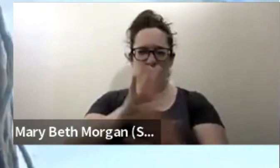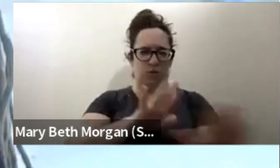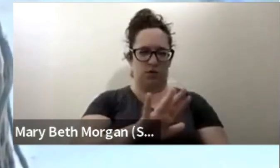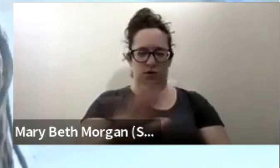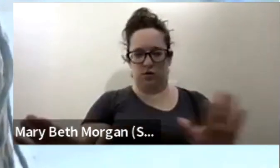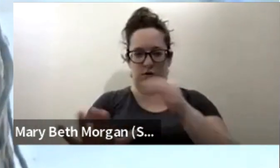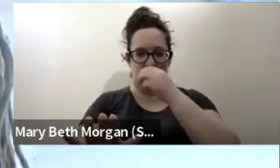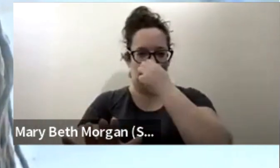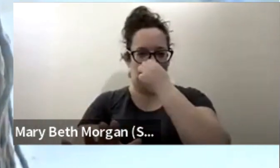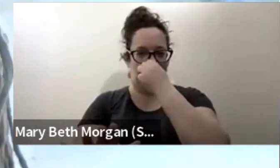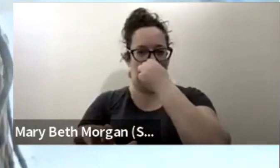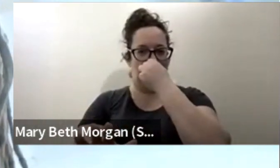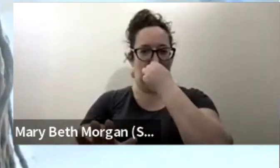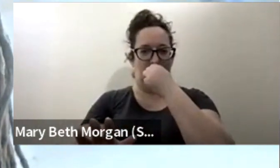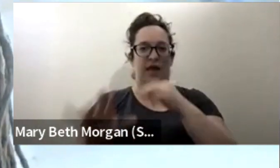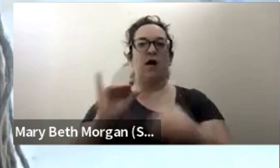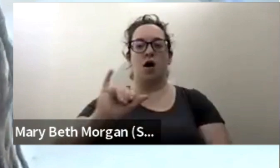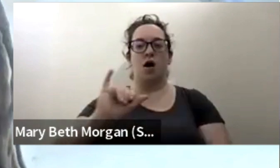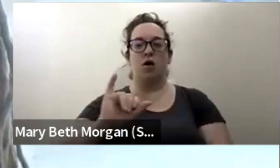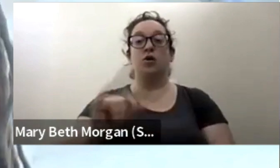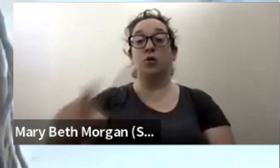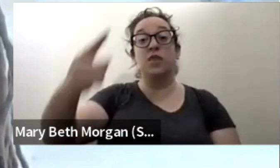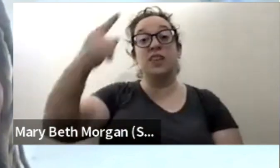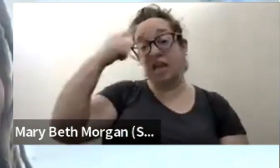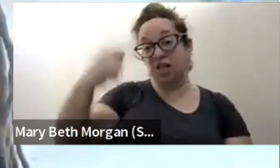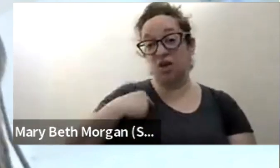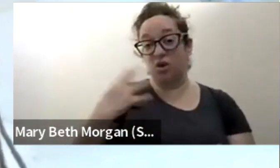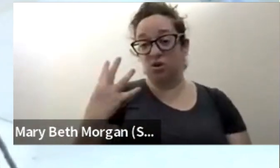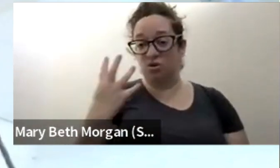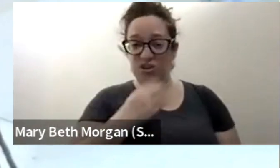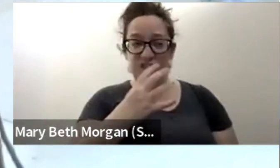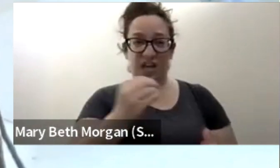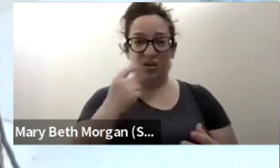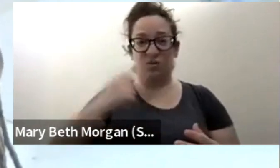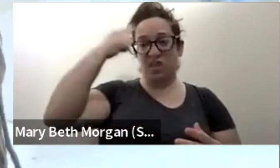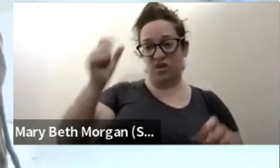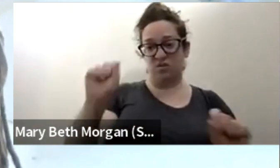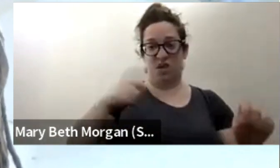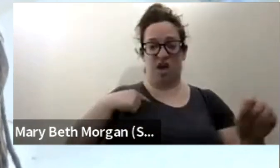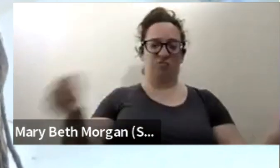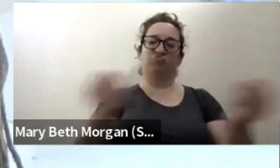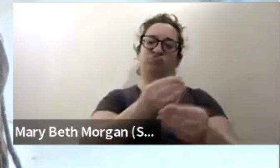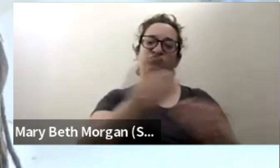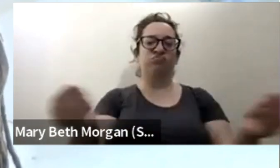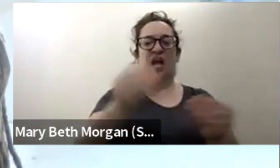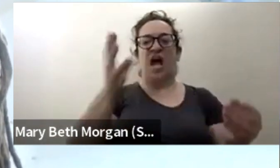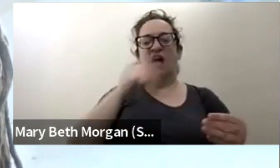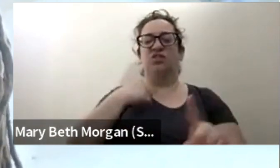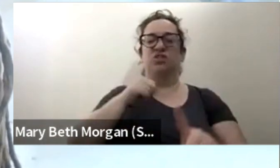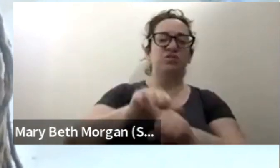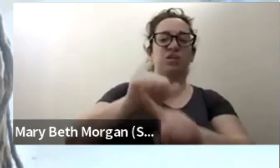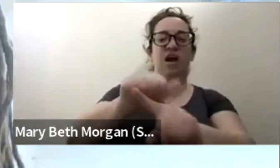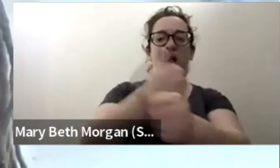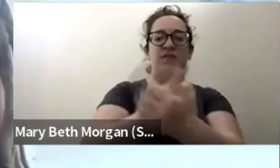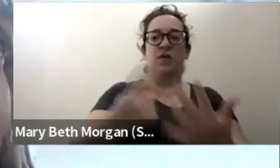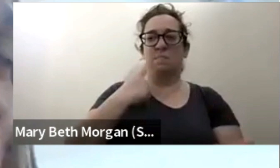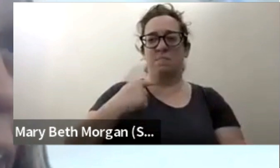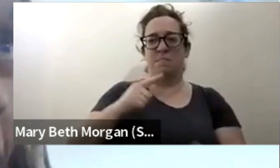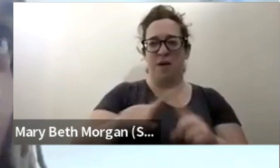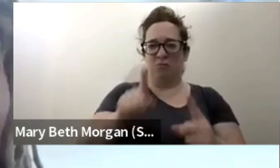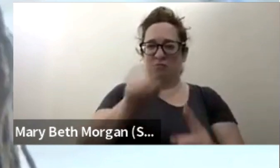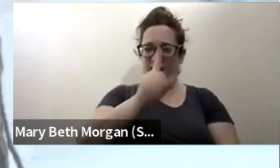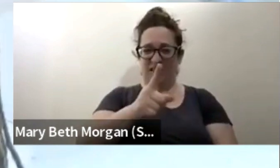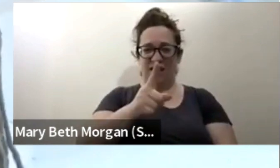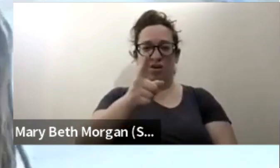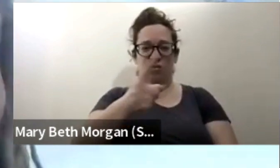she says to Olivia, okay, I see now, you think you're gorgeous and you think that you can take the